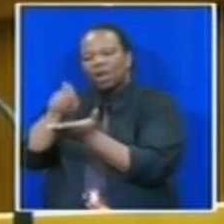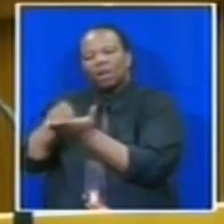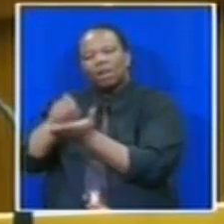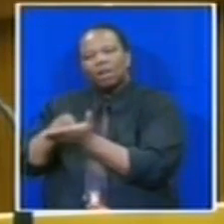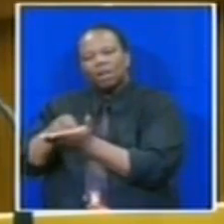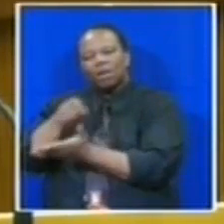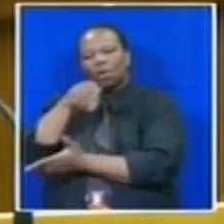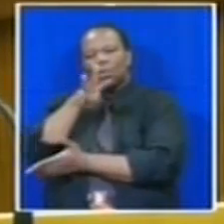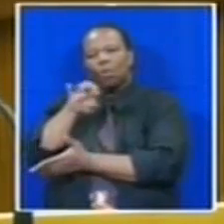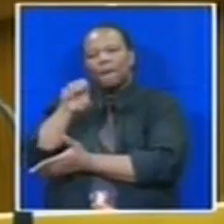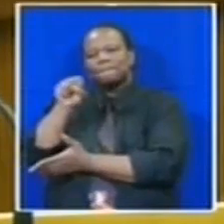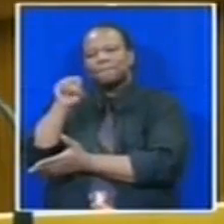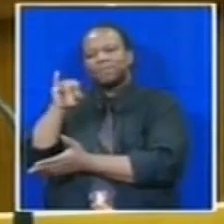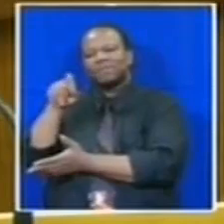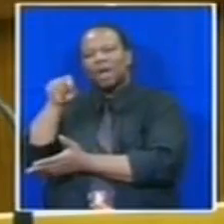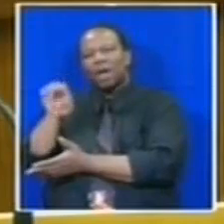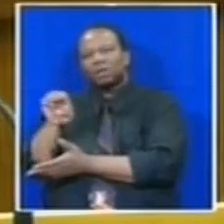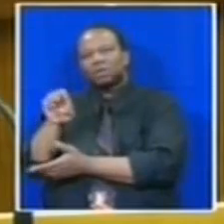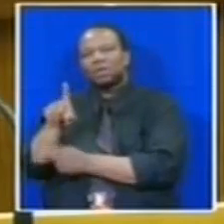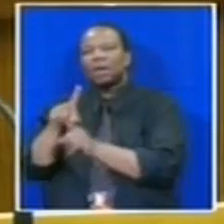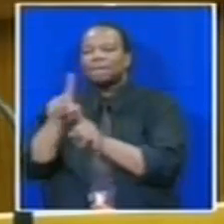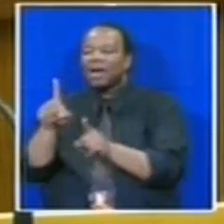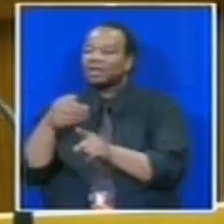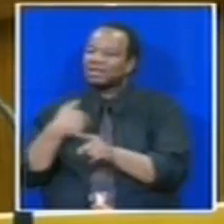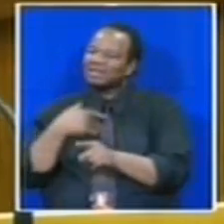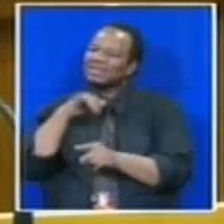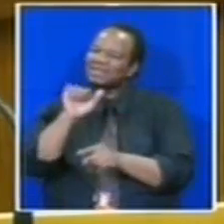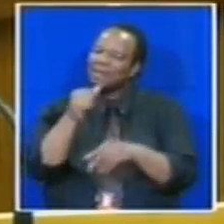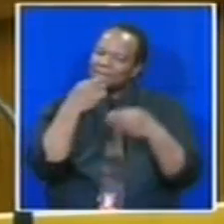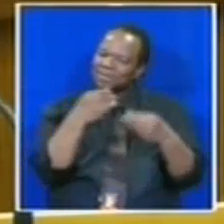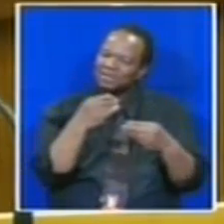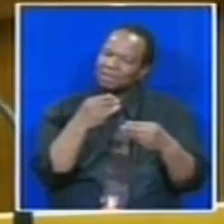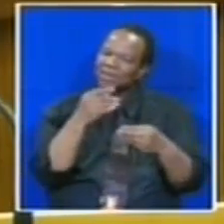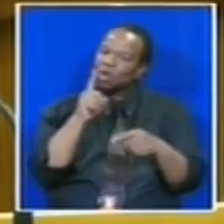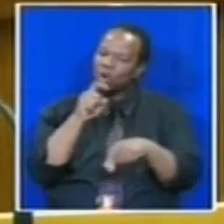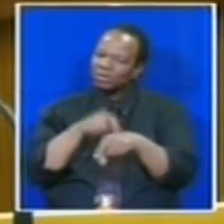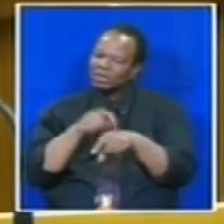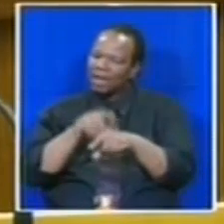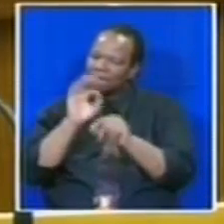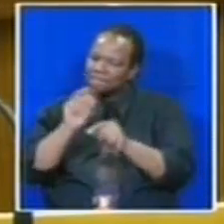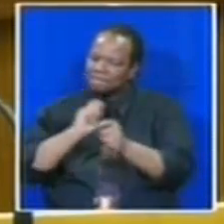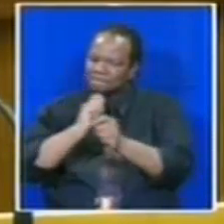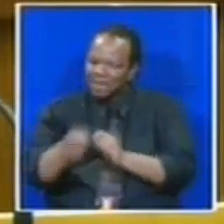again that legitimate suppliers must be paid on time in full.